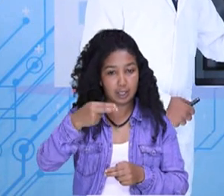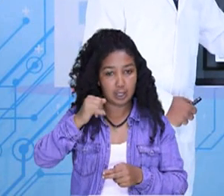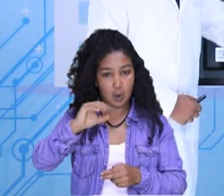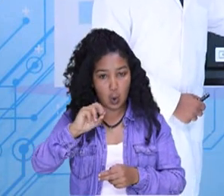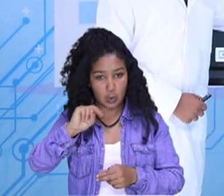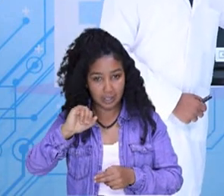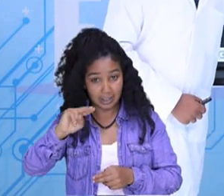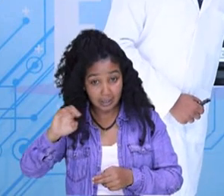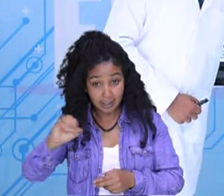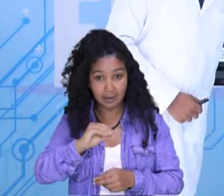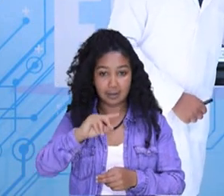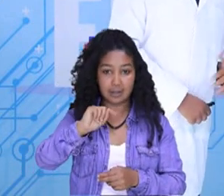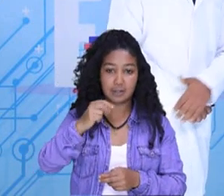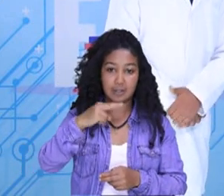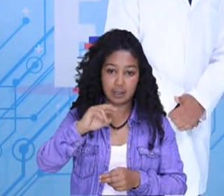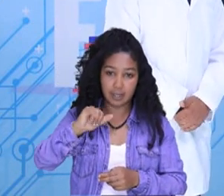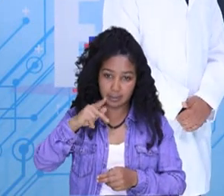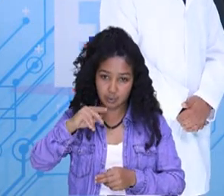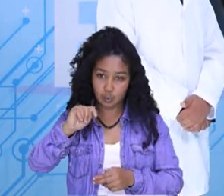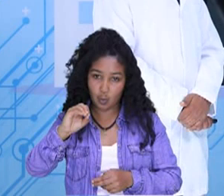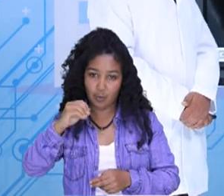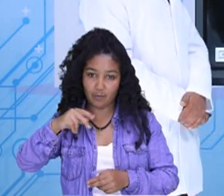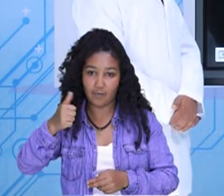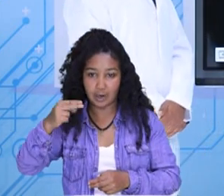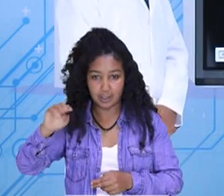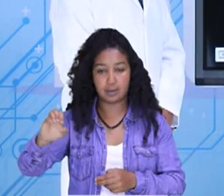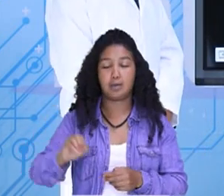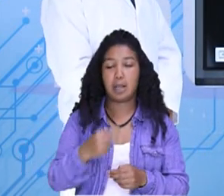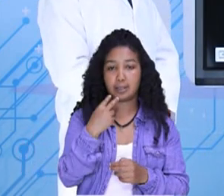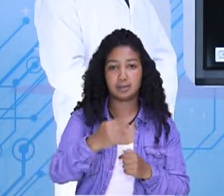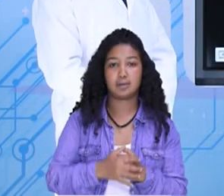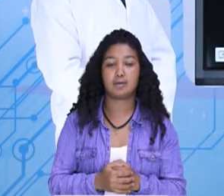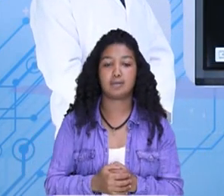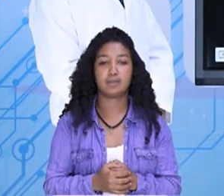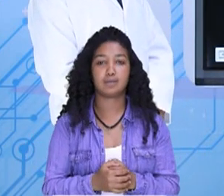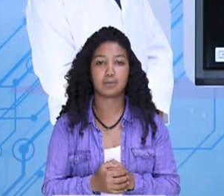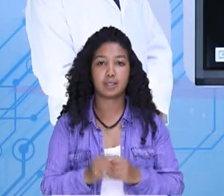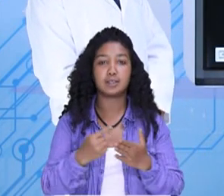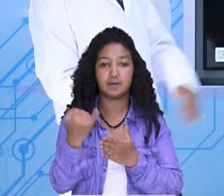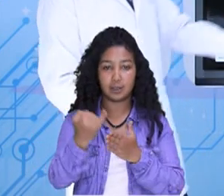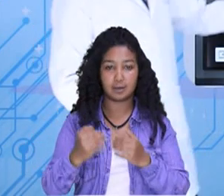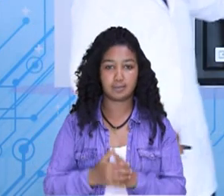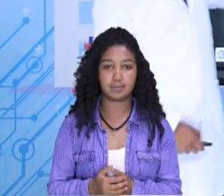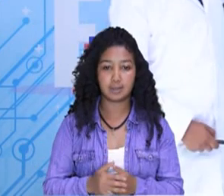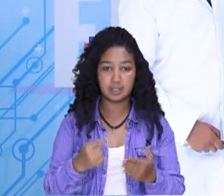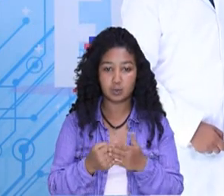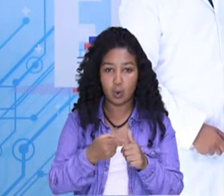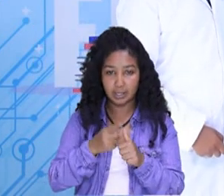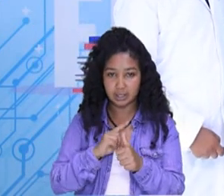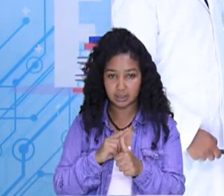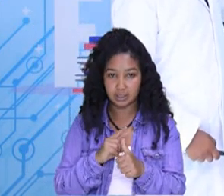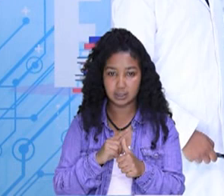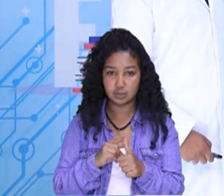methionine and tryptophan. Let's see this figure. This one